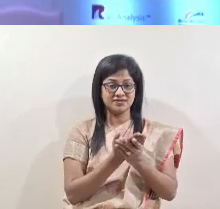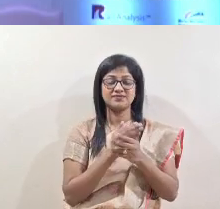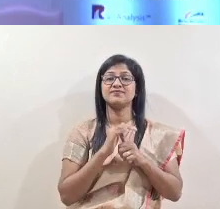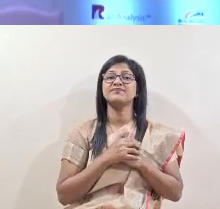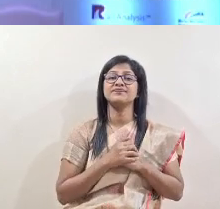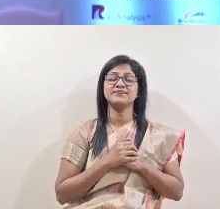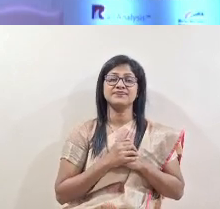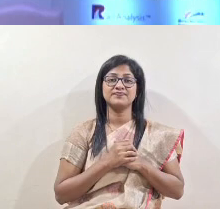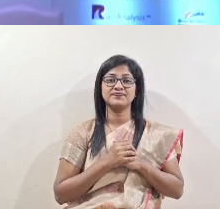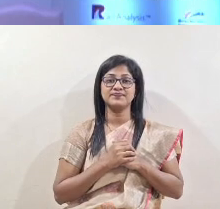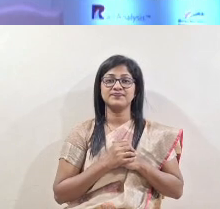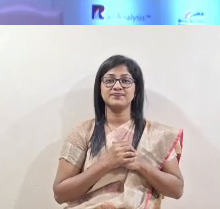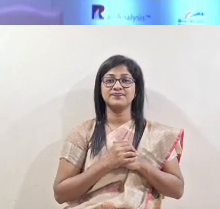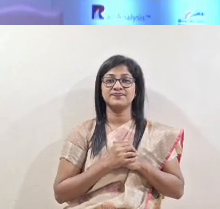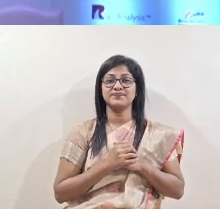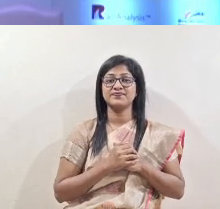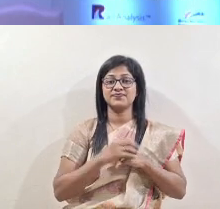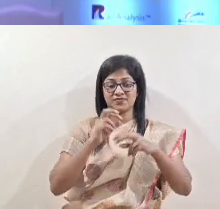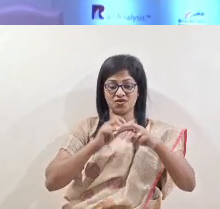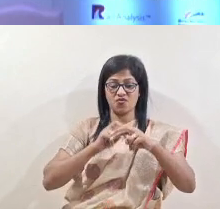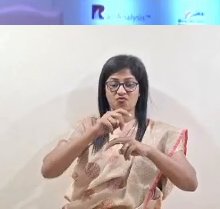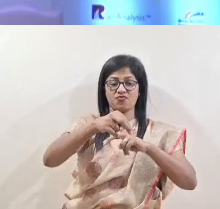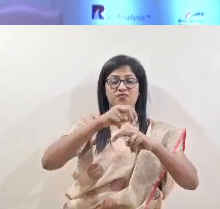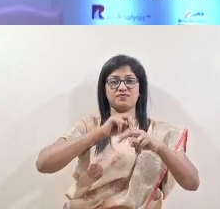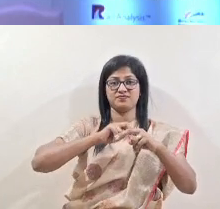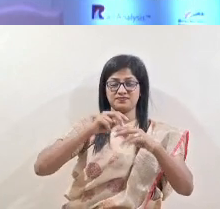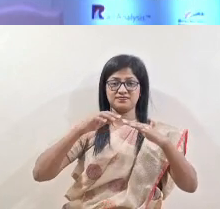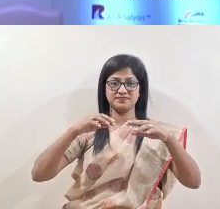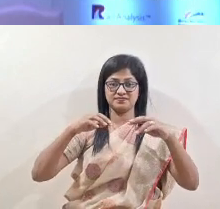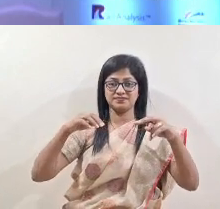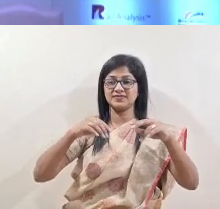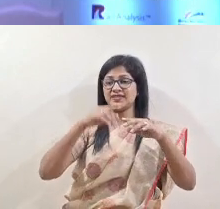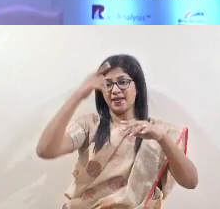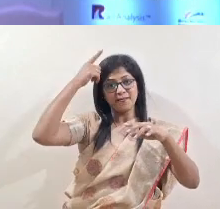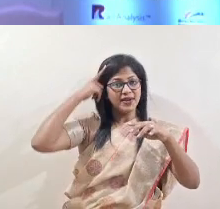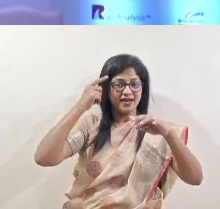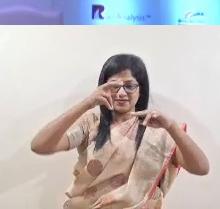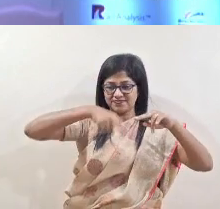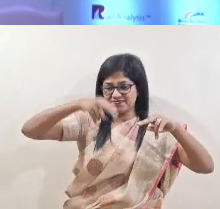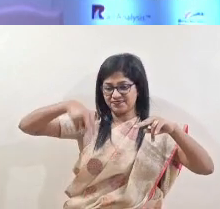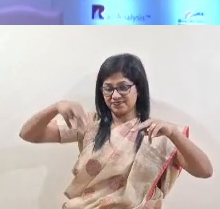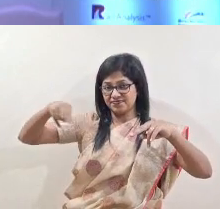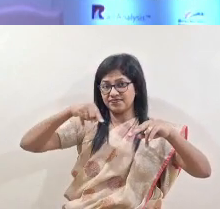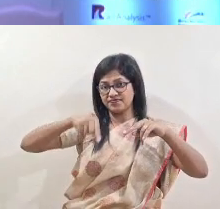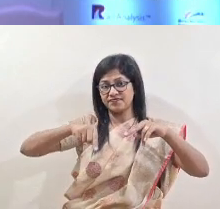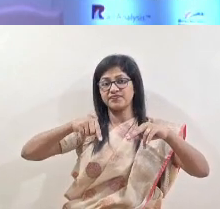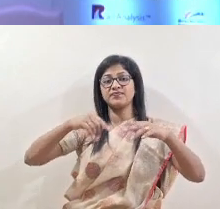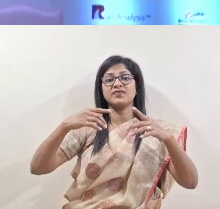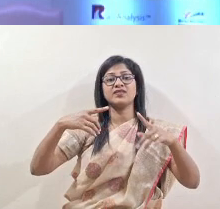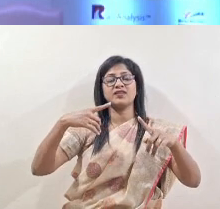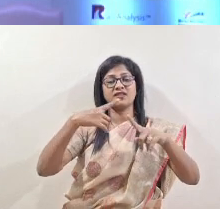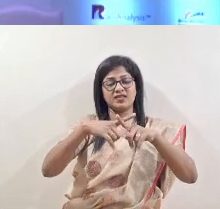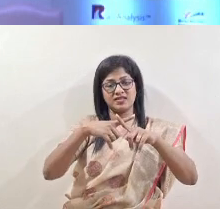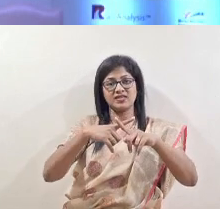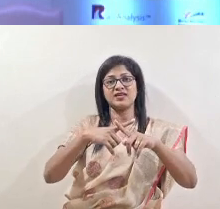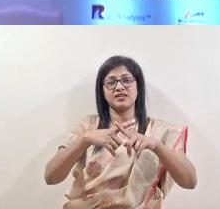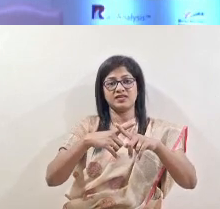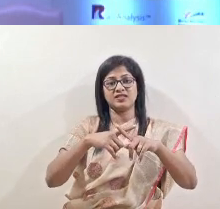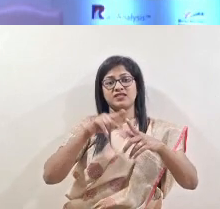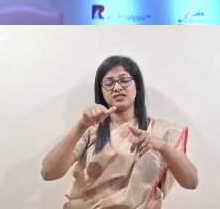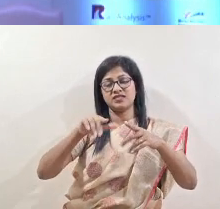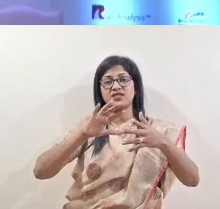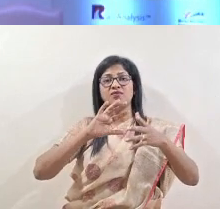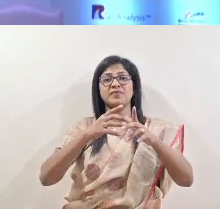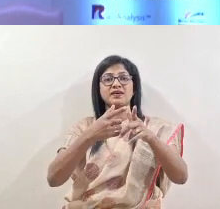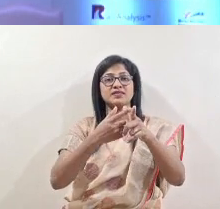that for the crosswalks, which we usually have the zebra crossings, we can provide the raised crosswalks so that they will act as